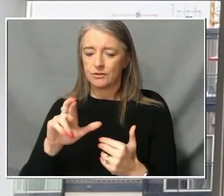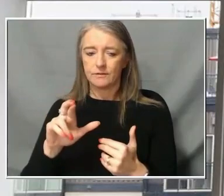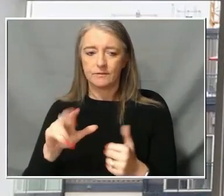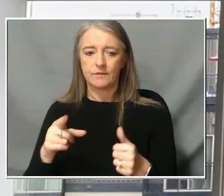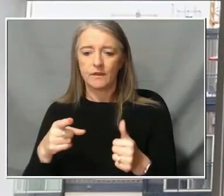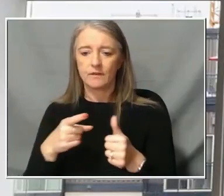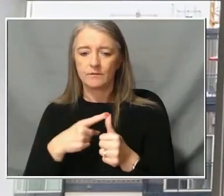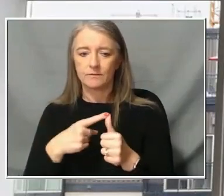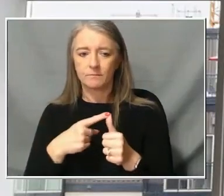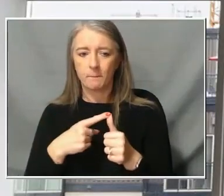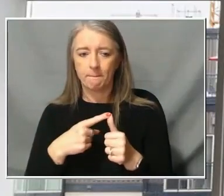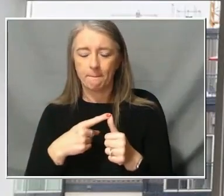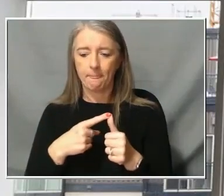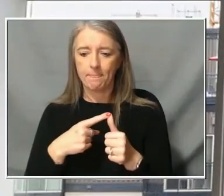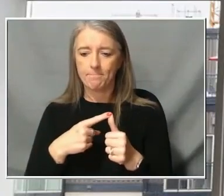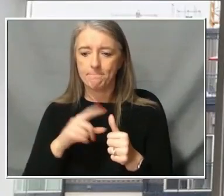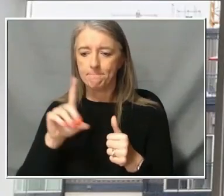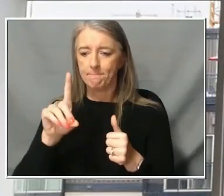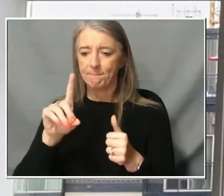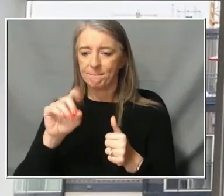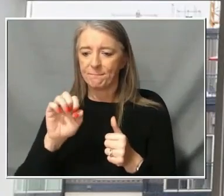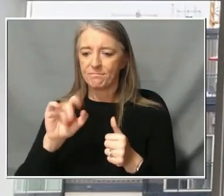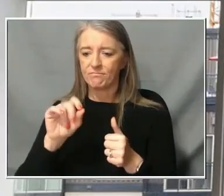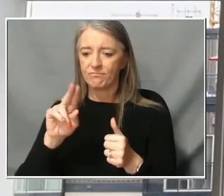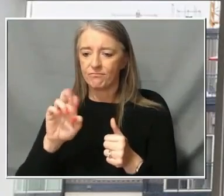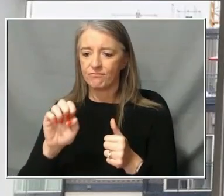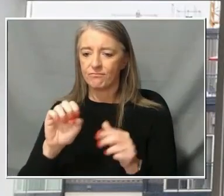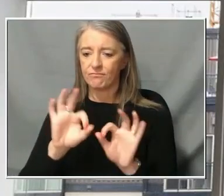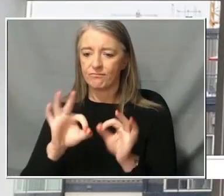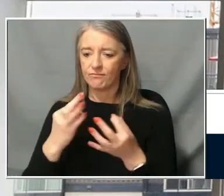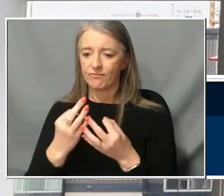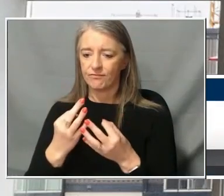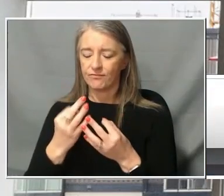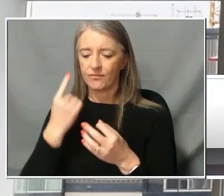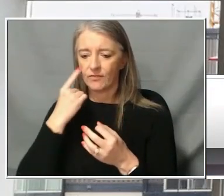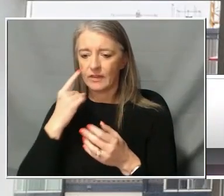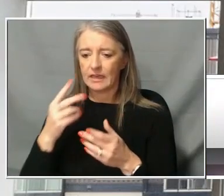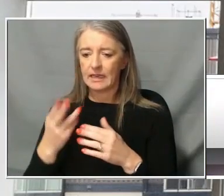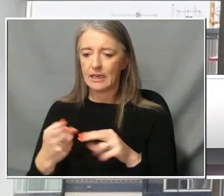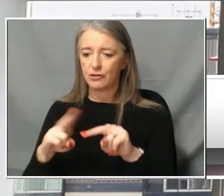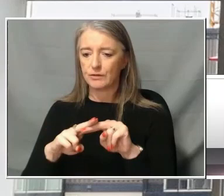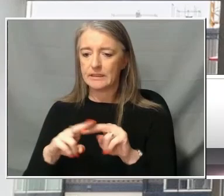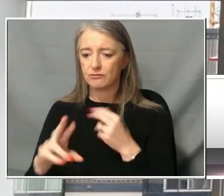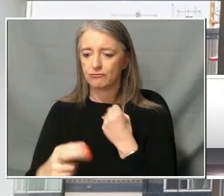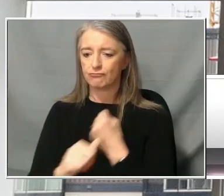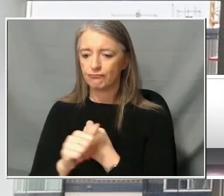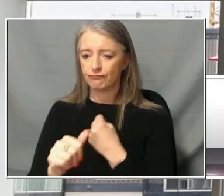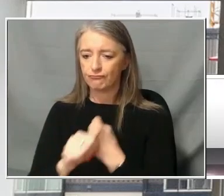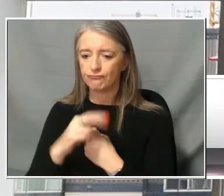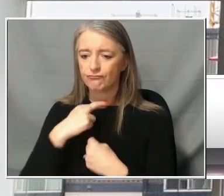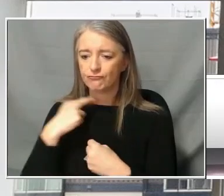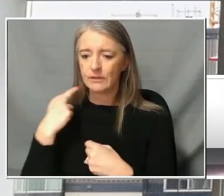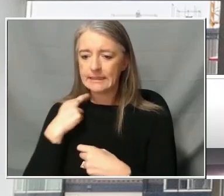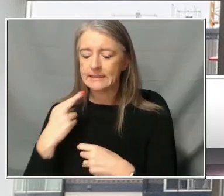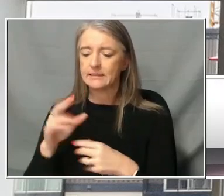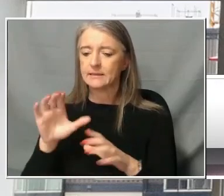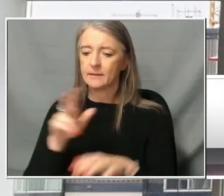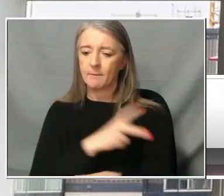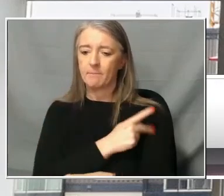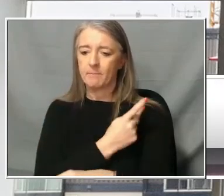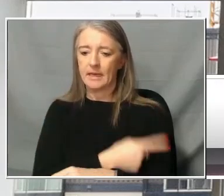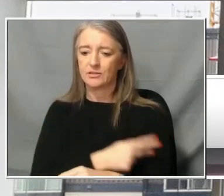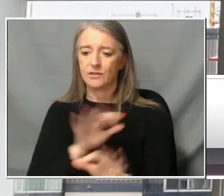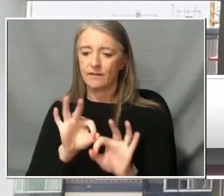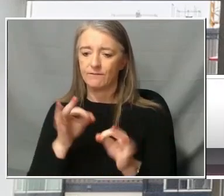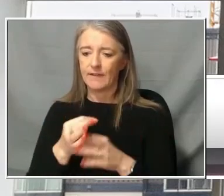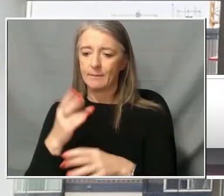first-degree relative, that increases your risk for colon cancer. So patients that do know of a